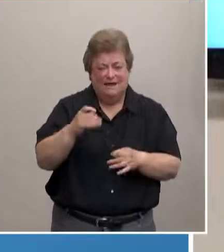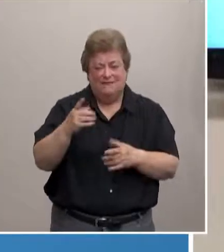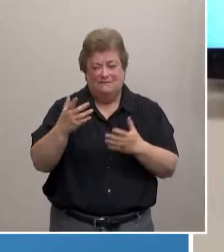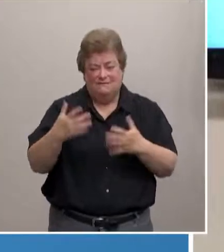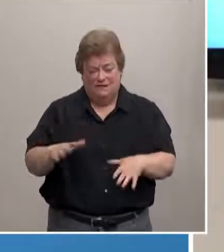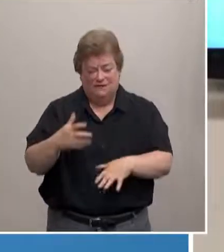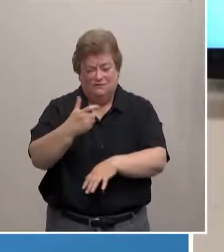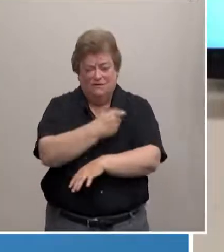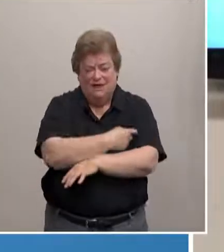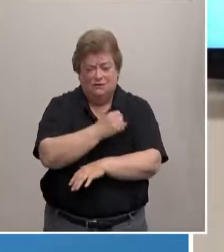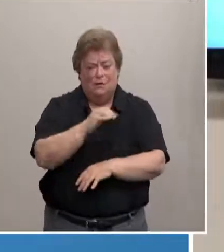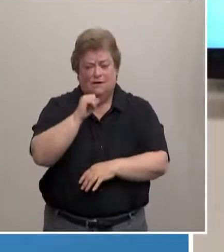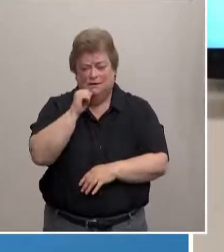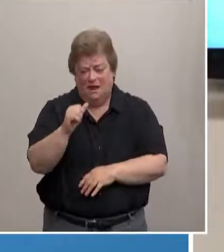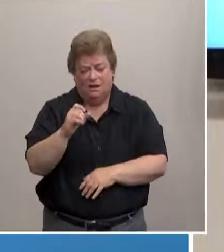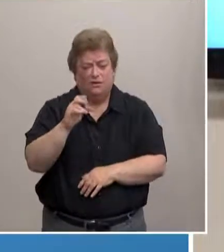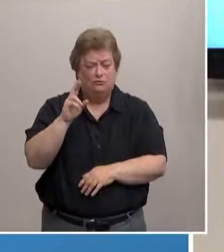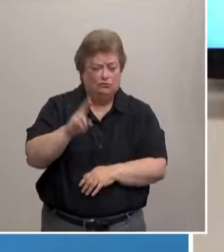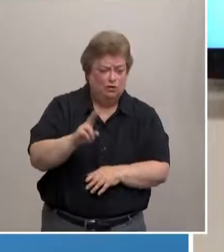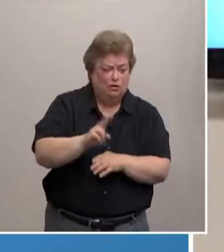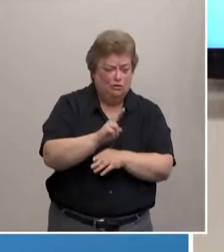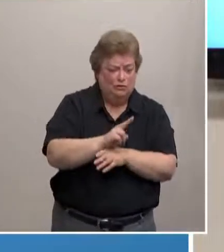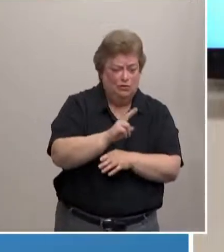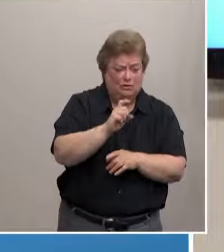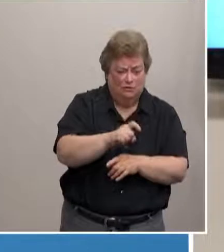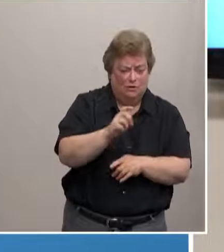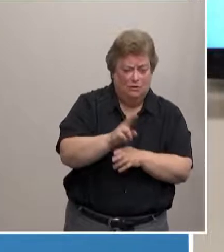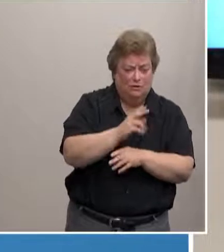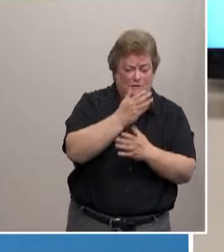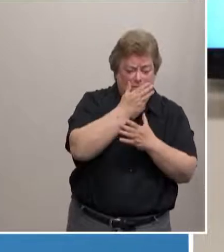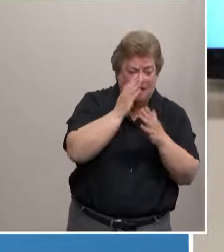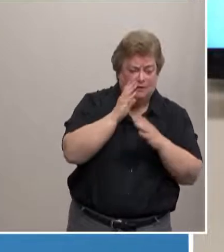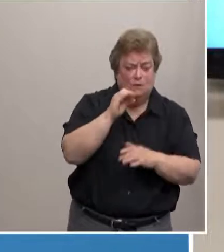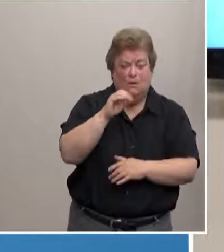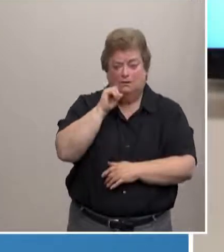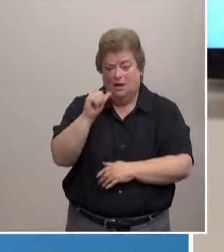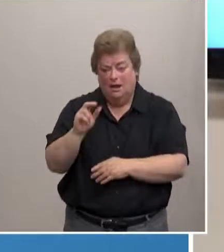vaccinated and whether or not they should be wearing a mask when they enter a business?